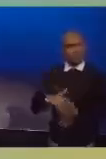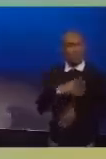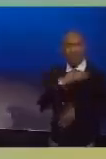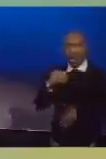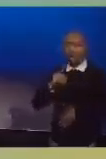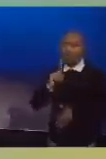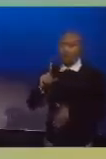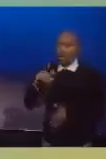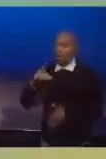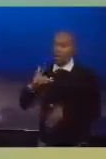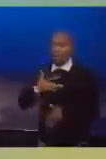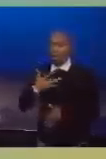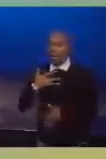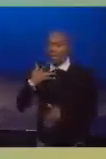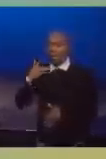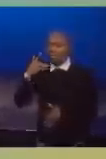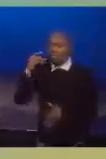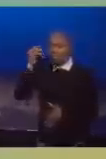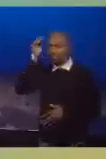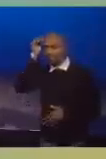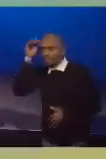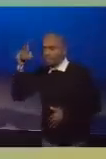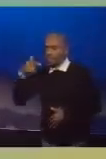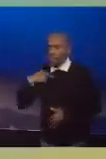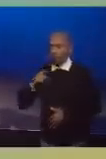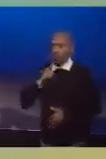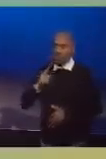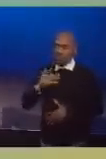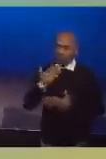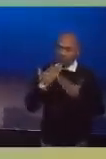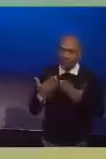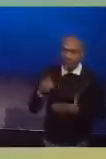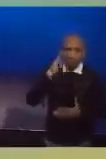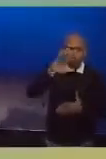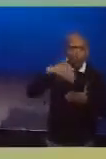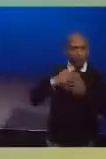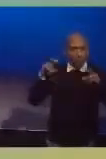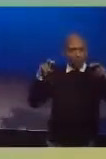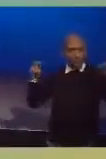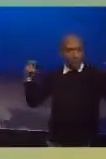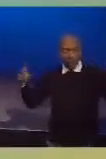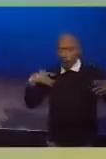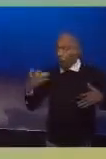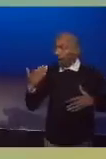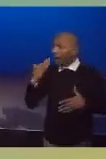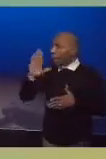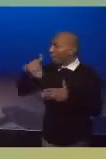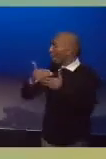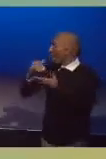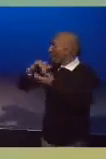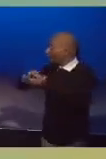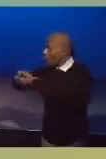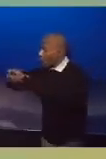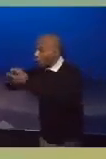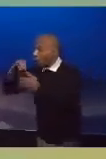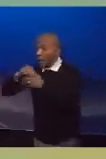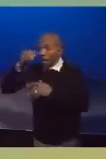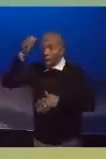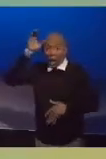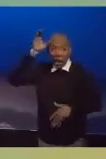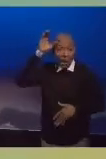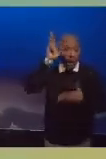and enlightening. And so I'm grateful for all the panelists that we've had. I want to thank our partners at Columbia University,